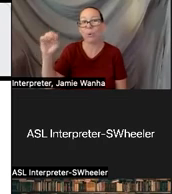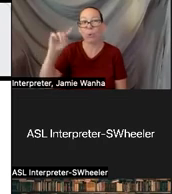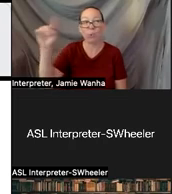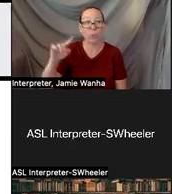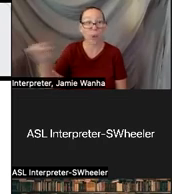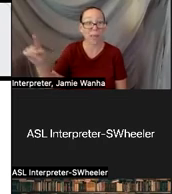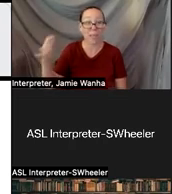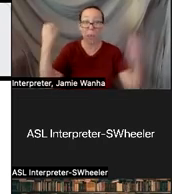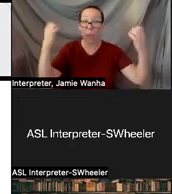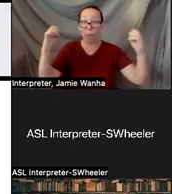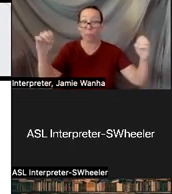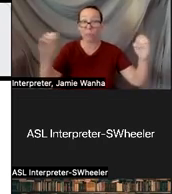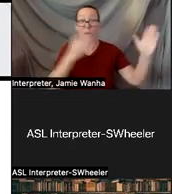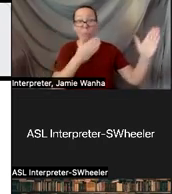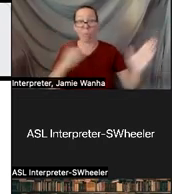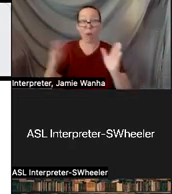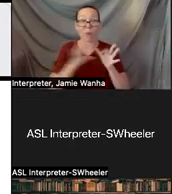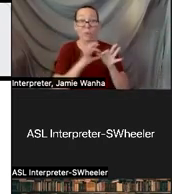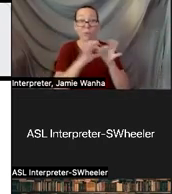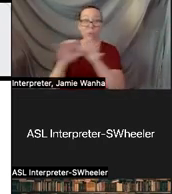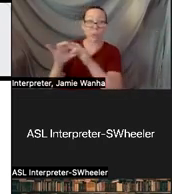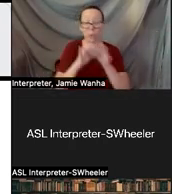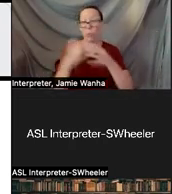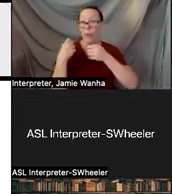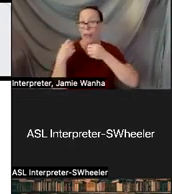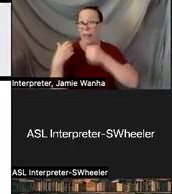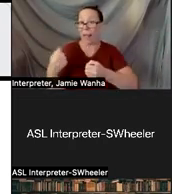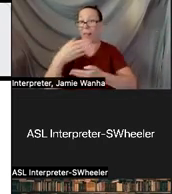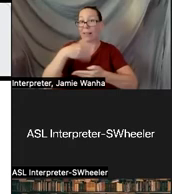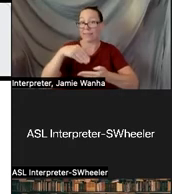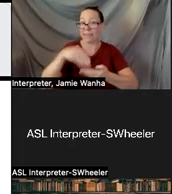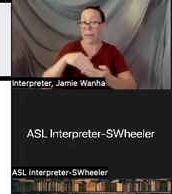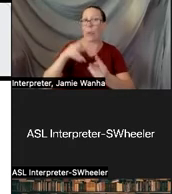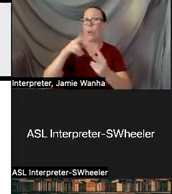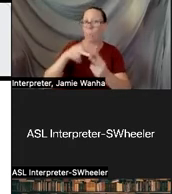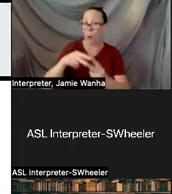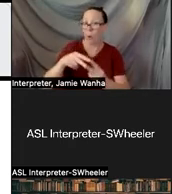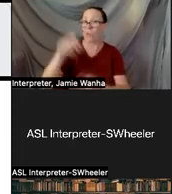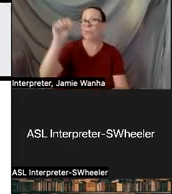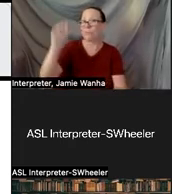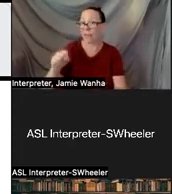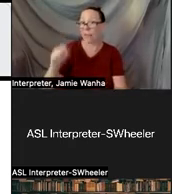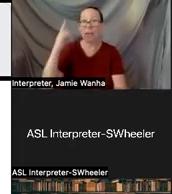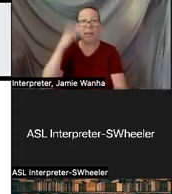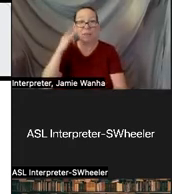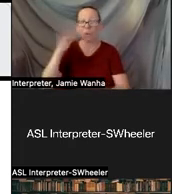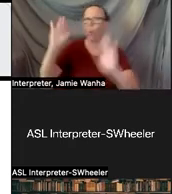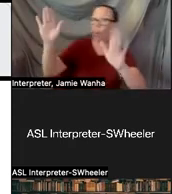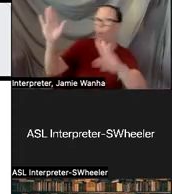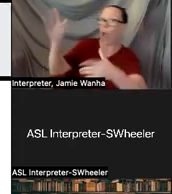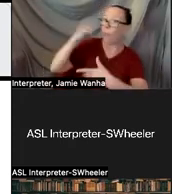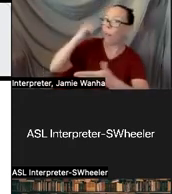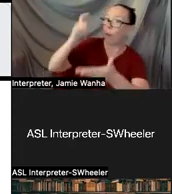has actually done two mini grants very successfully. Candy, it's up to you. Let me just acknowledge that we are kind of over time as